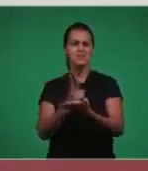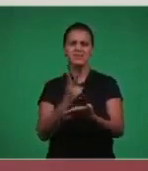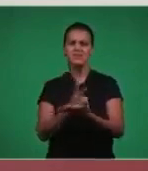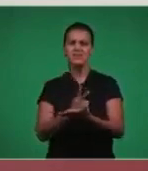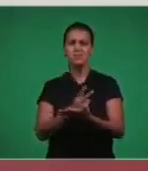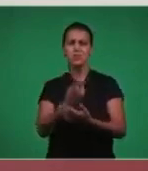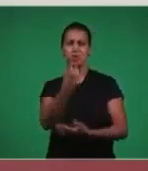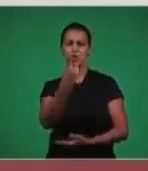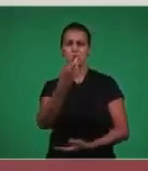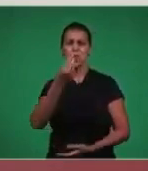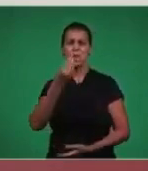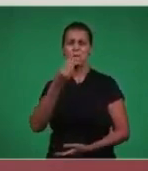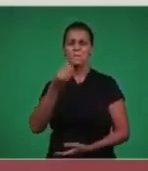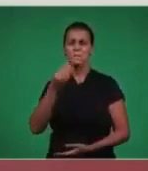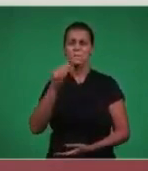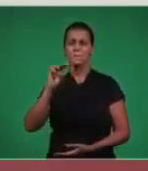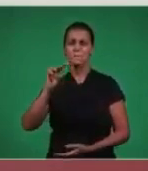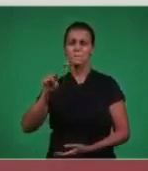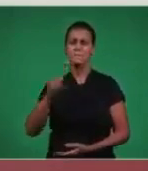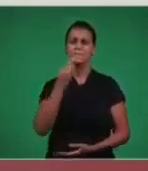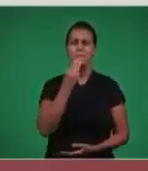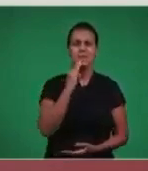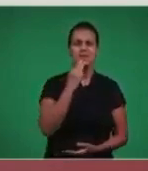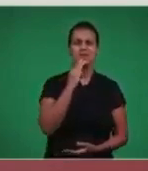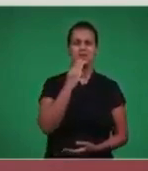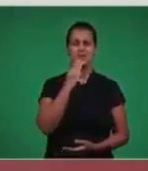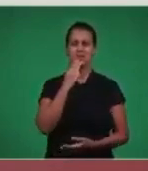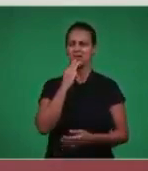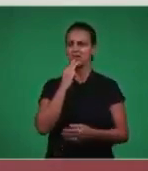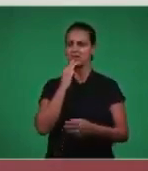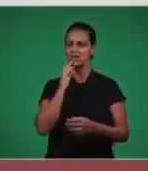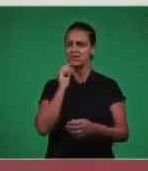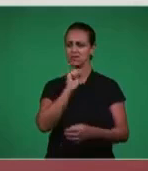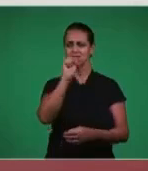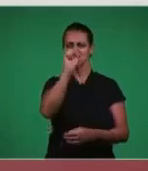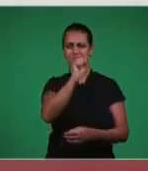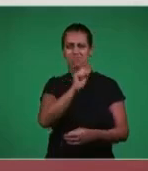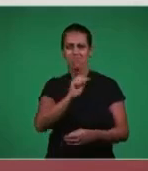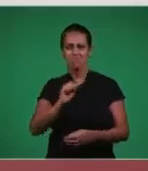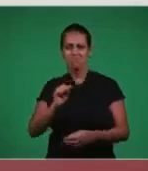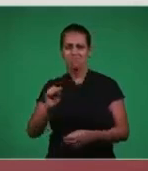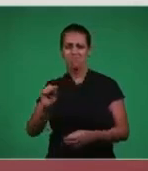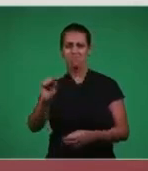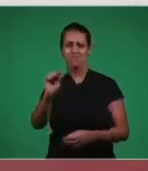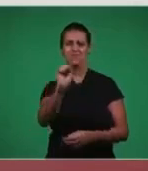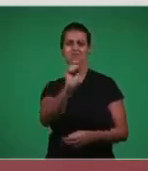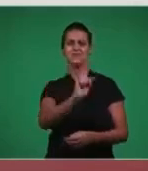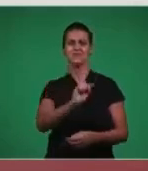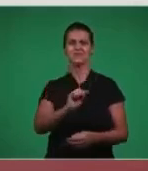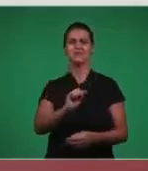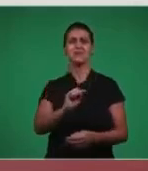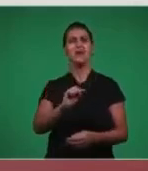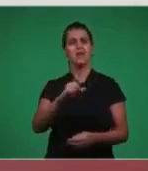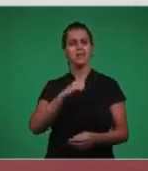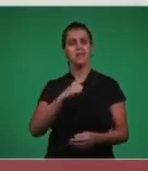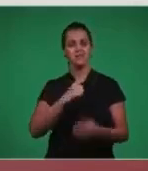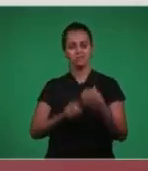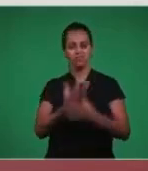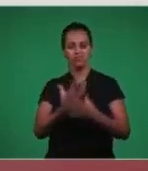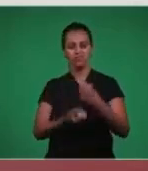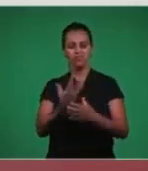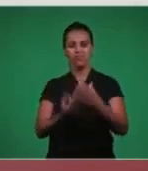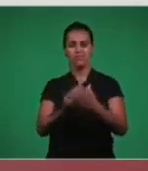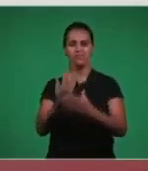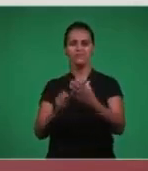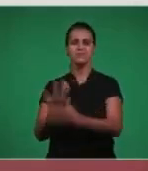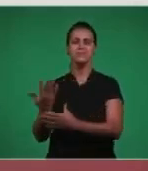2 million of cells are created. And what is the origin of the cells that form this blood that circulate?